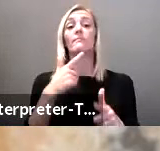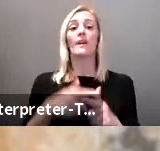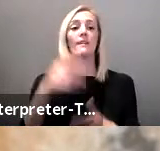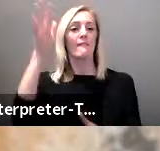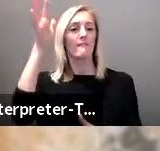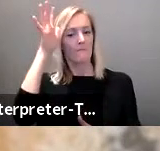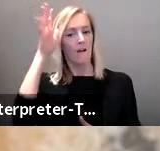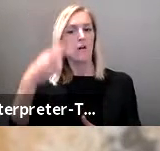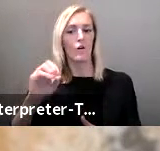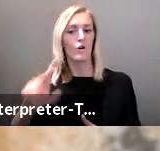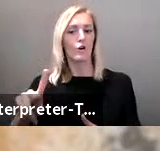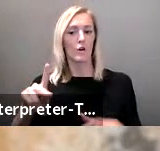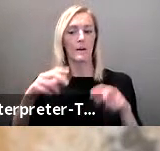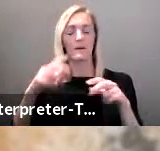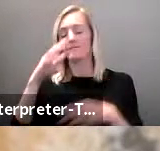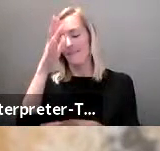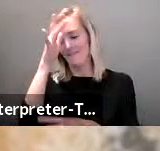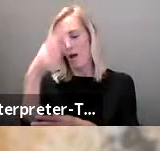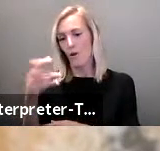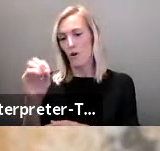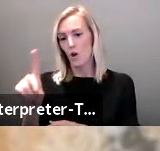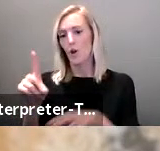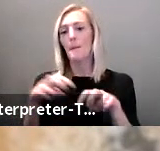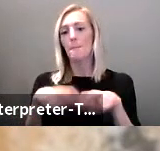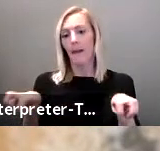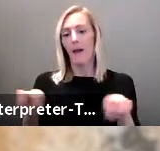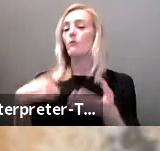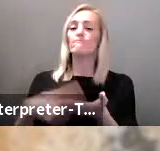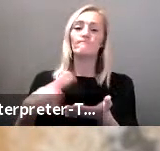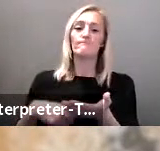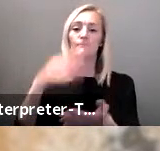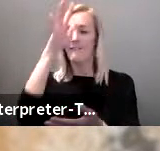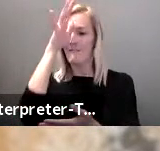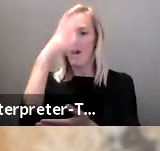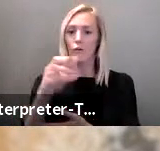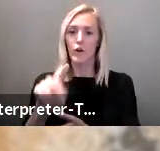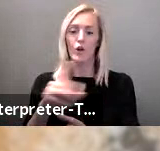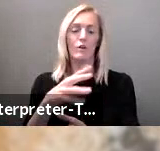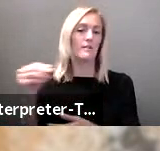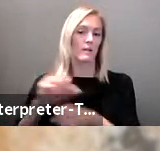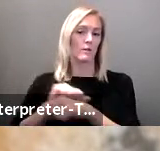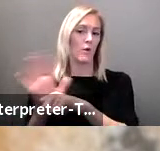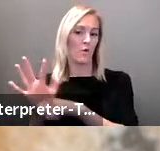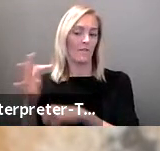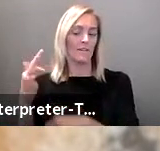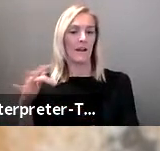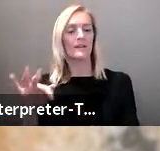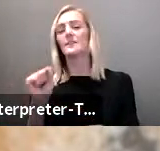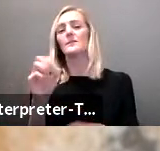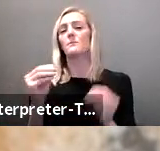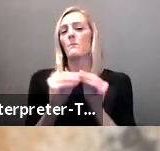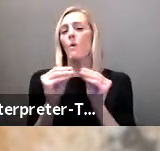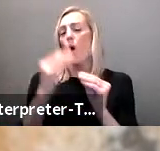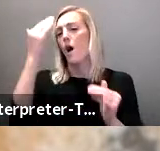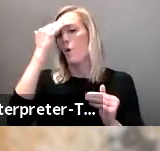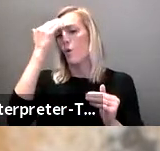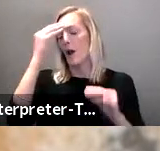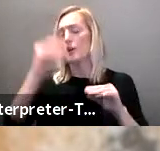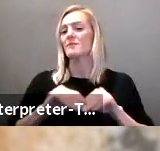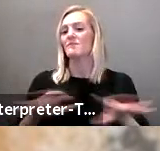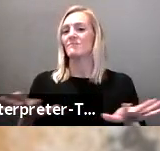about fatherhood and COVID-19. And so really to create this awareness around how this pandemic is affecting